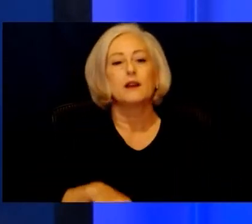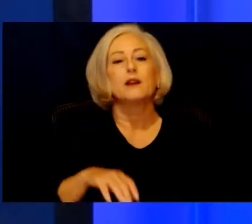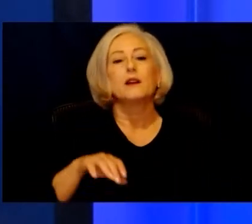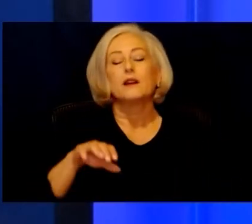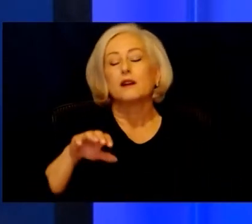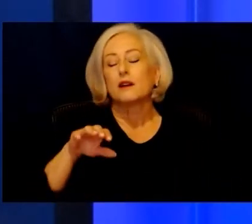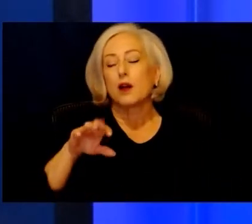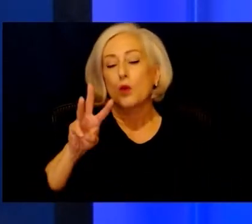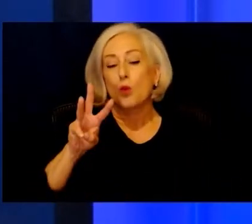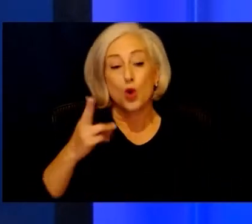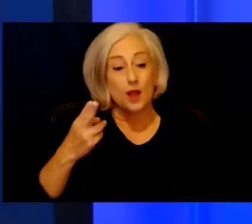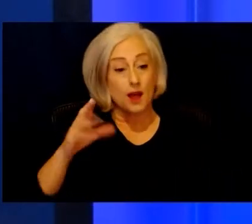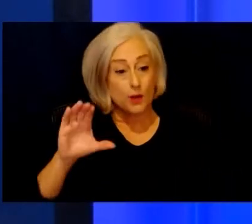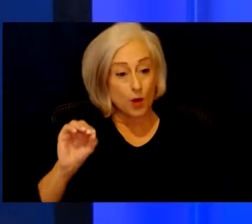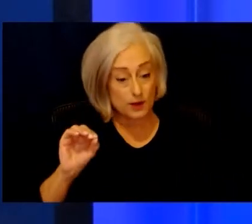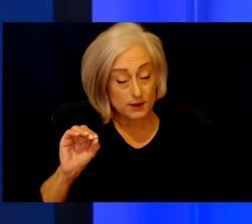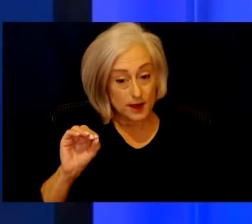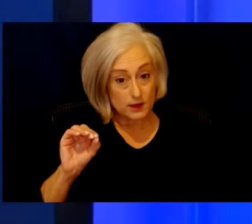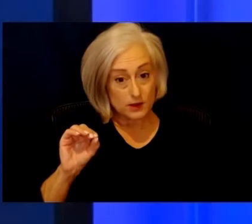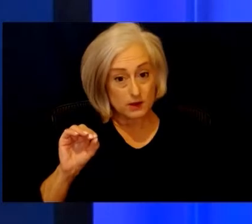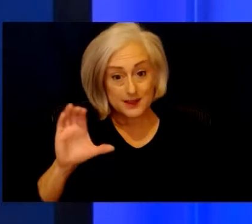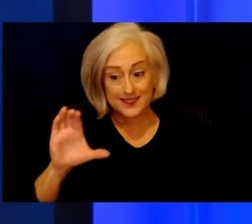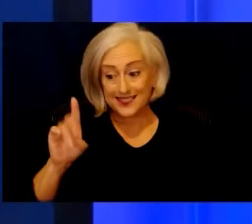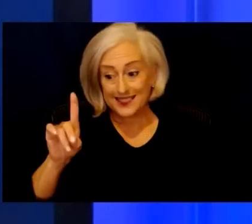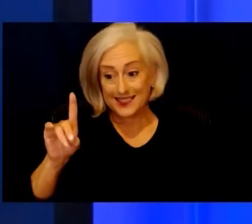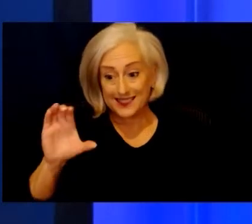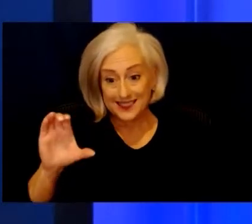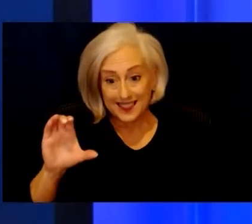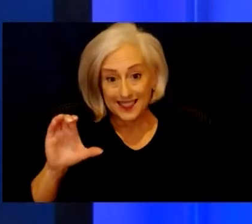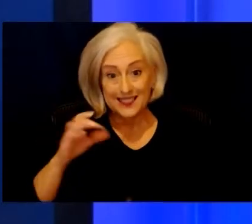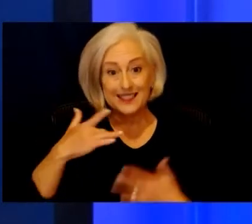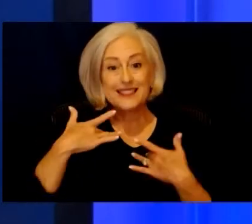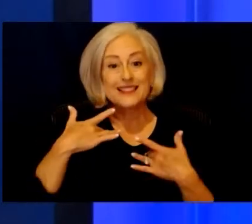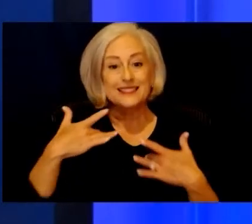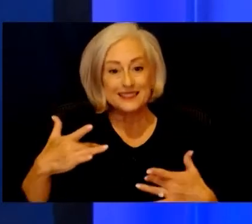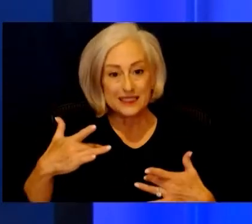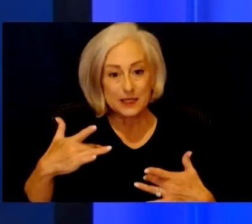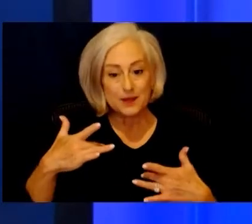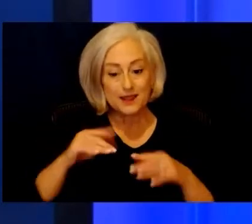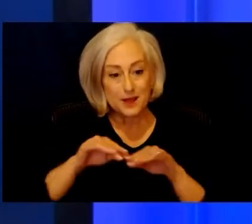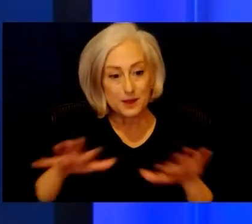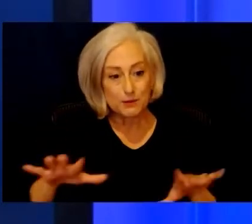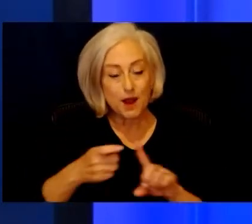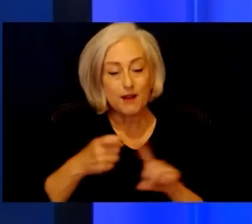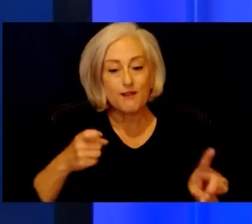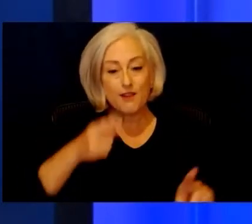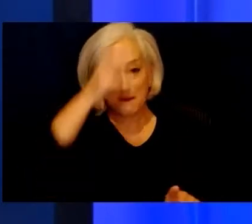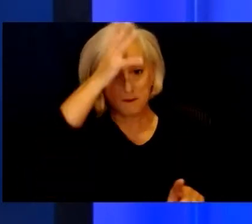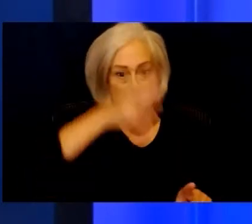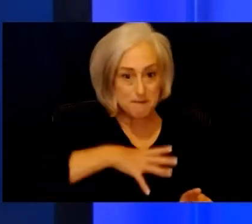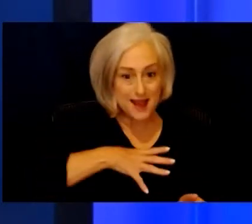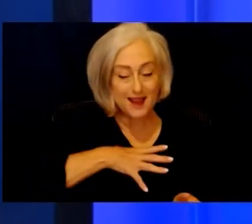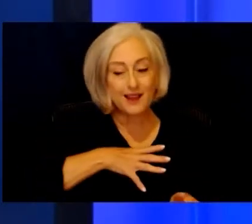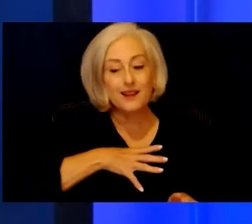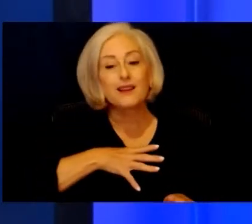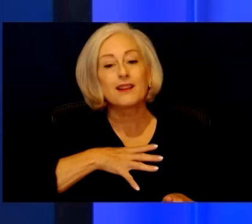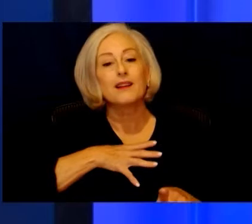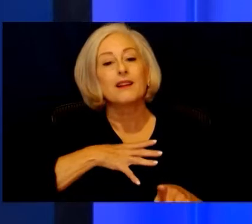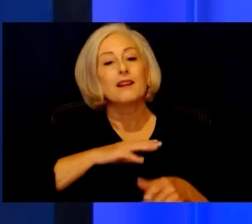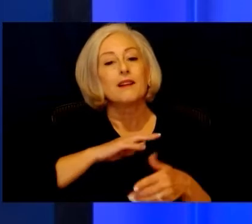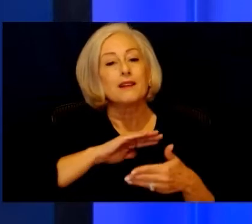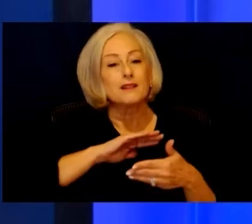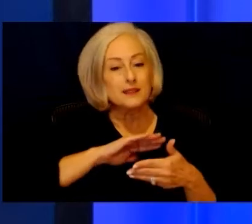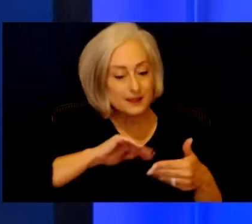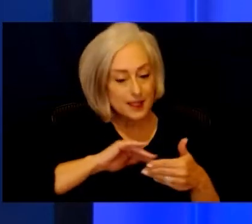those clusters tend to be in groups of men who have sex with men. Obviously, if you're having sexual contact, that tends to be